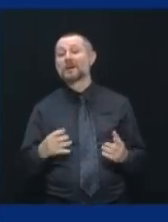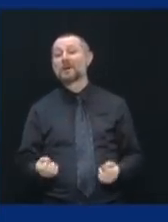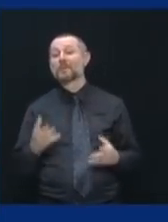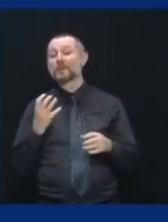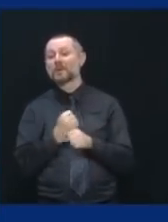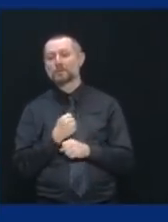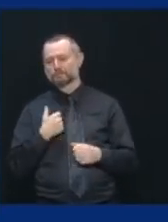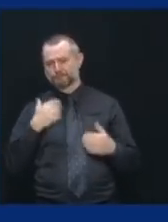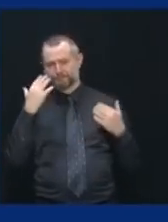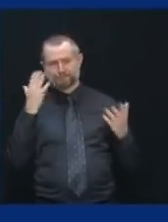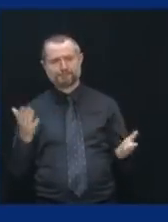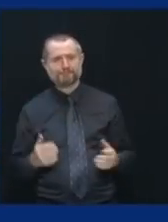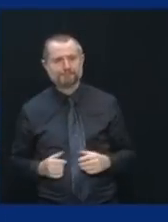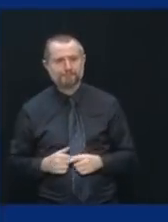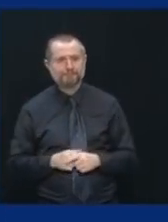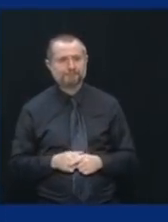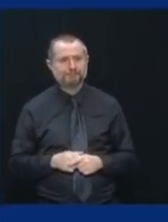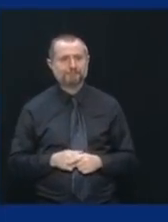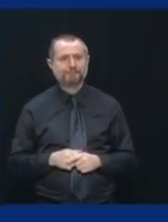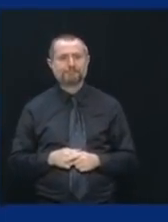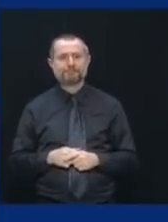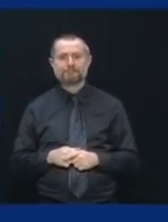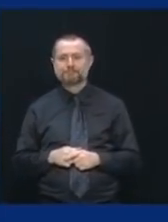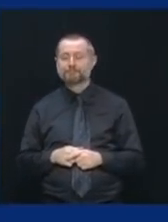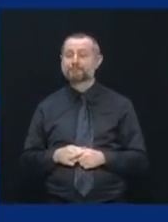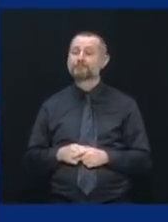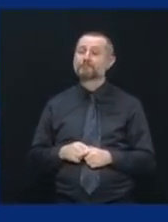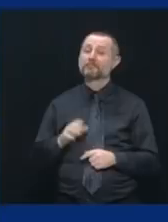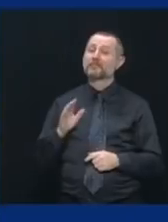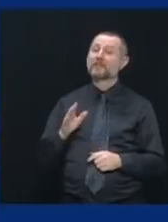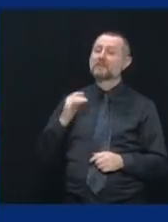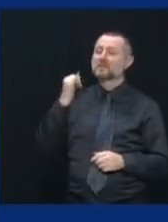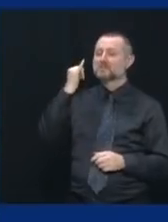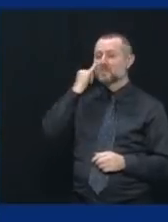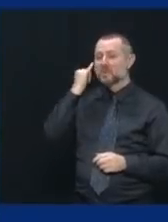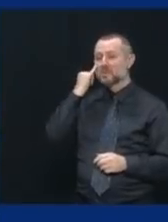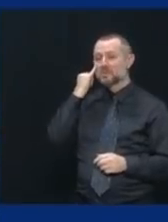Now, if Washington tomorrow